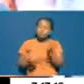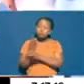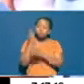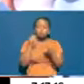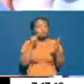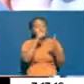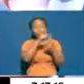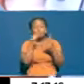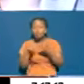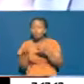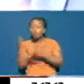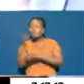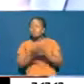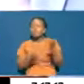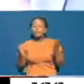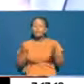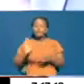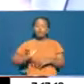subcommittees.